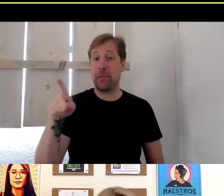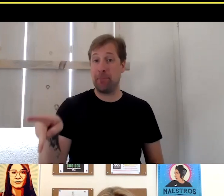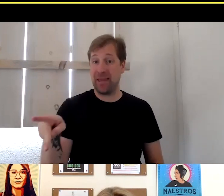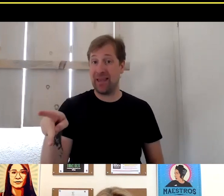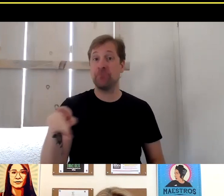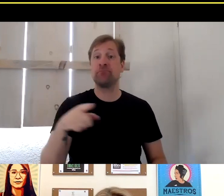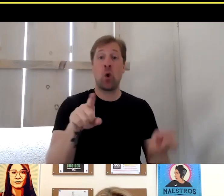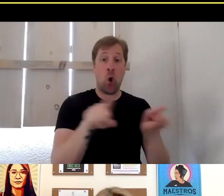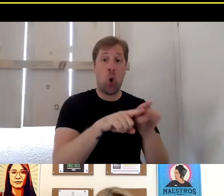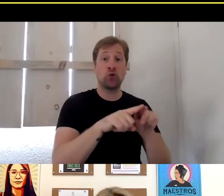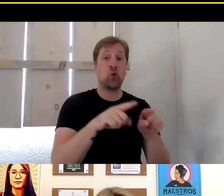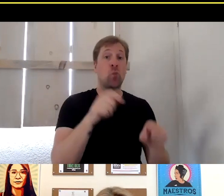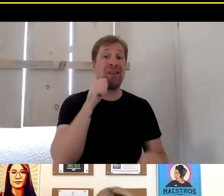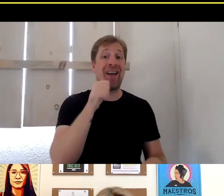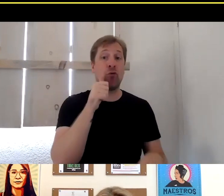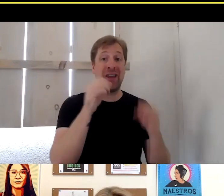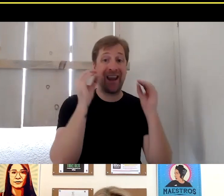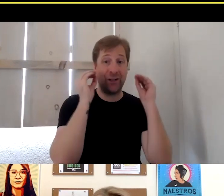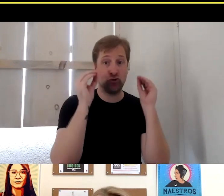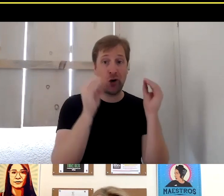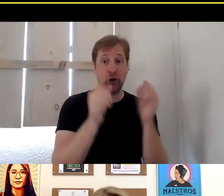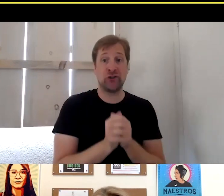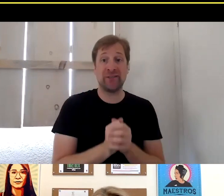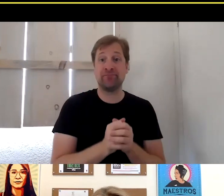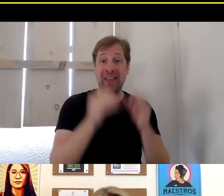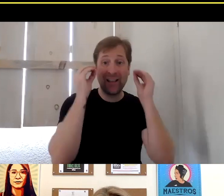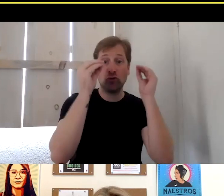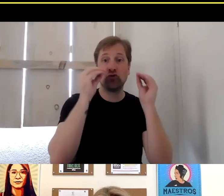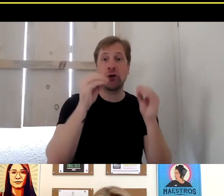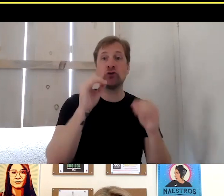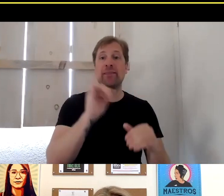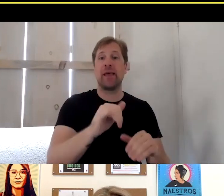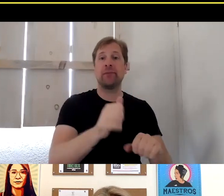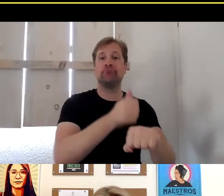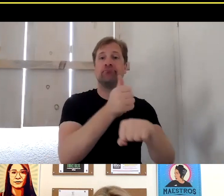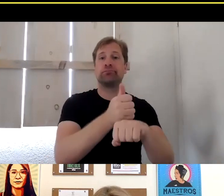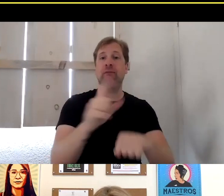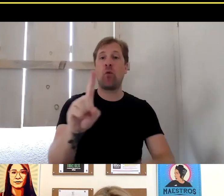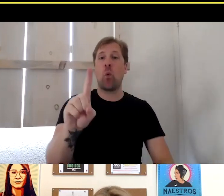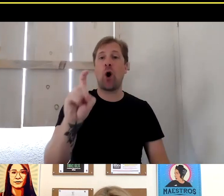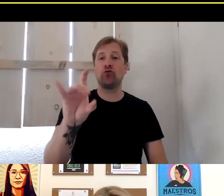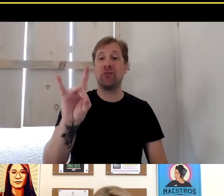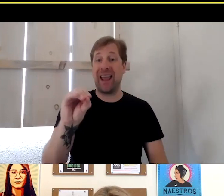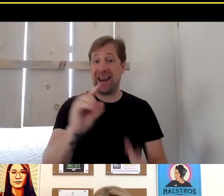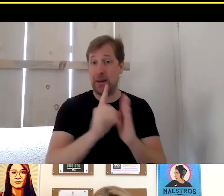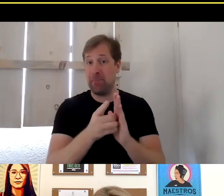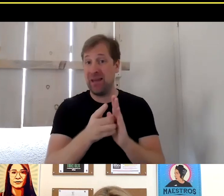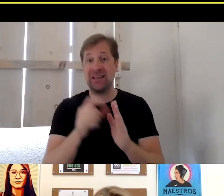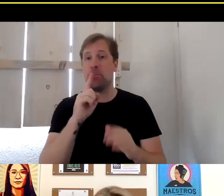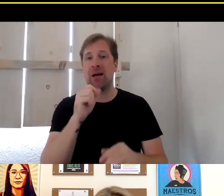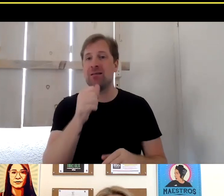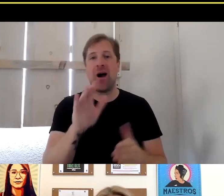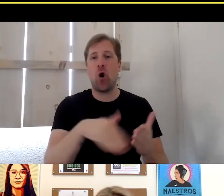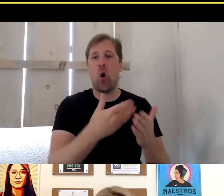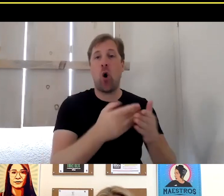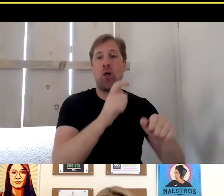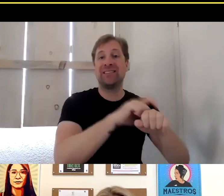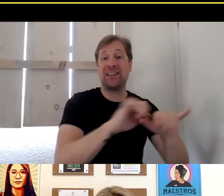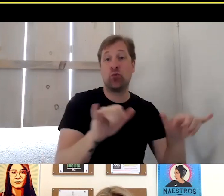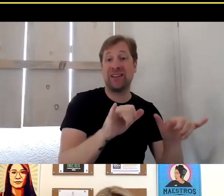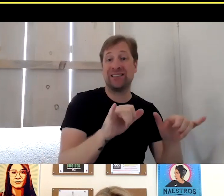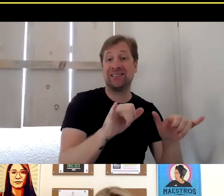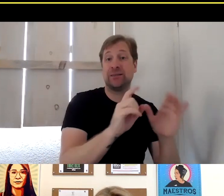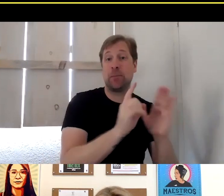daily instruction. Their daily instruction is set at 180 minutes. However, that is not all synchronous minutes.